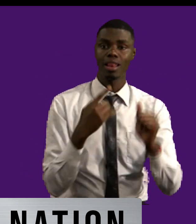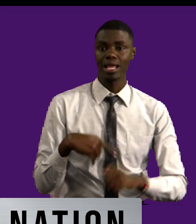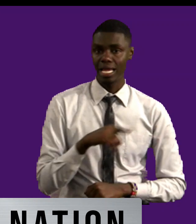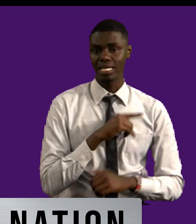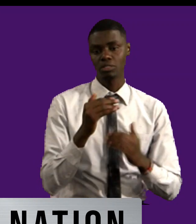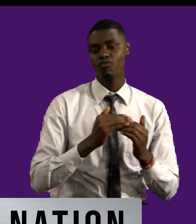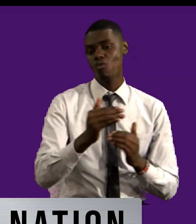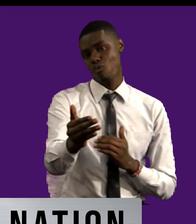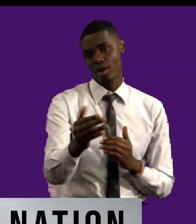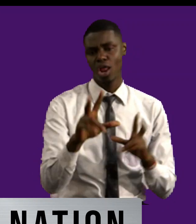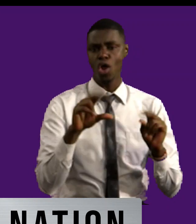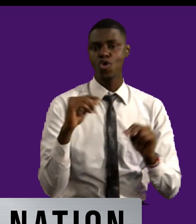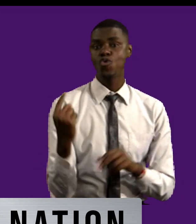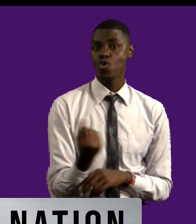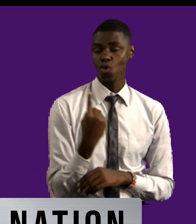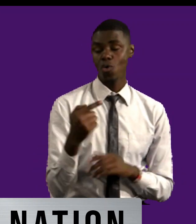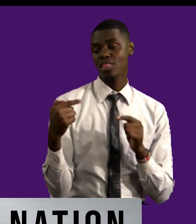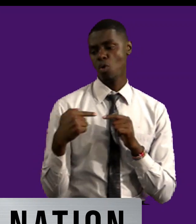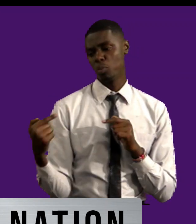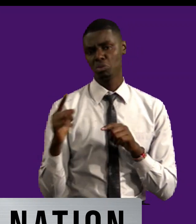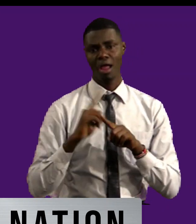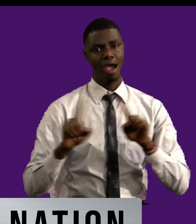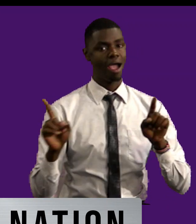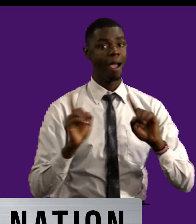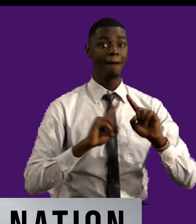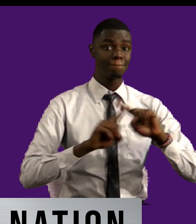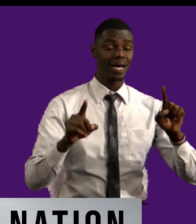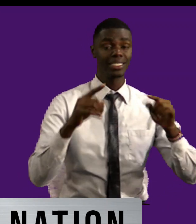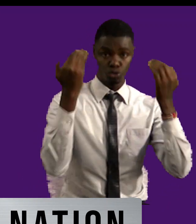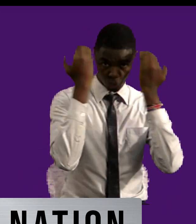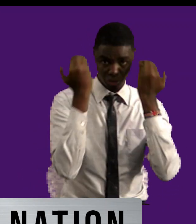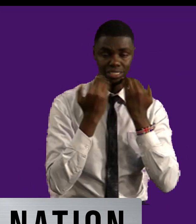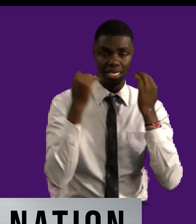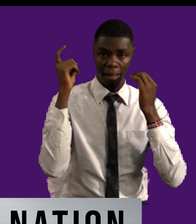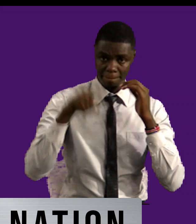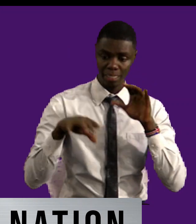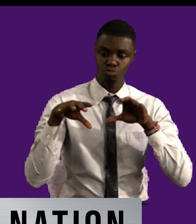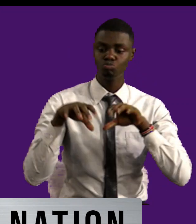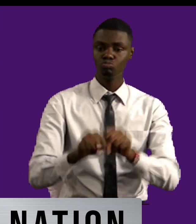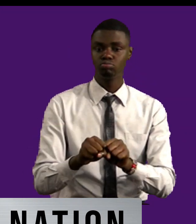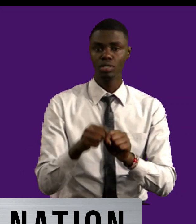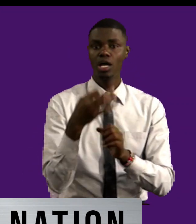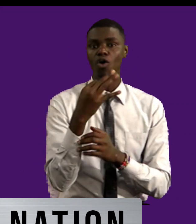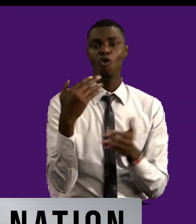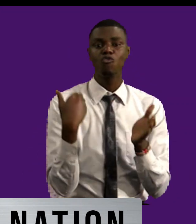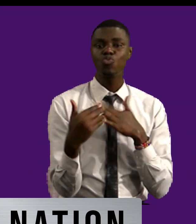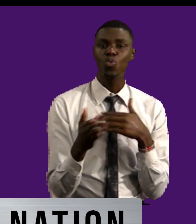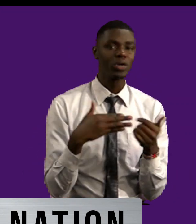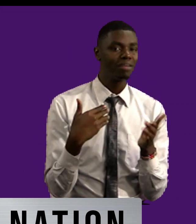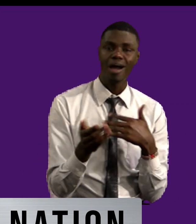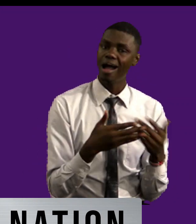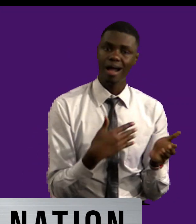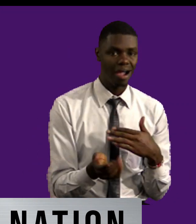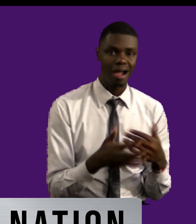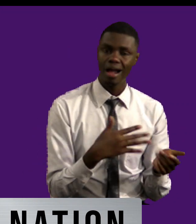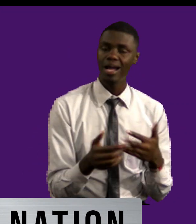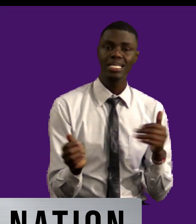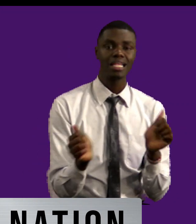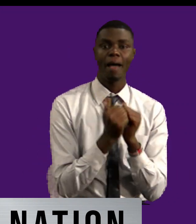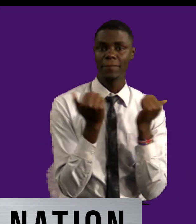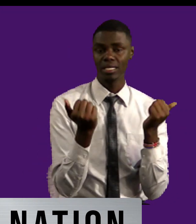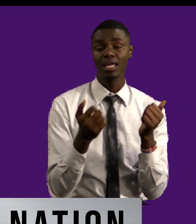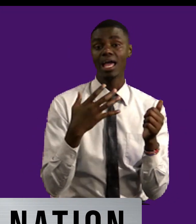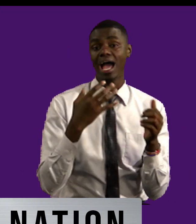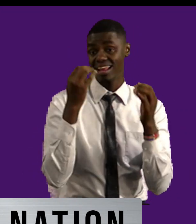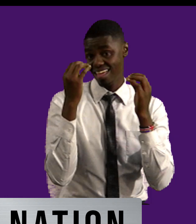the way forward. Not only the opposition, but judiciary should take charge of whatever is happening.